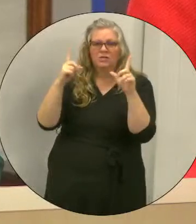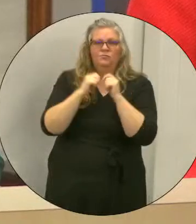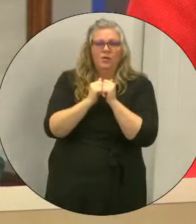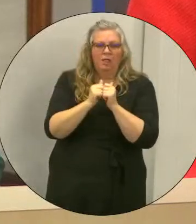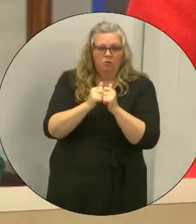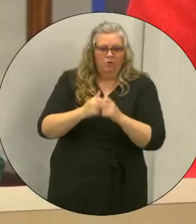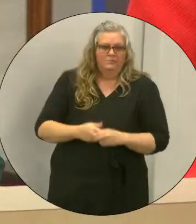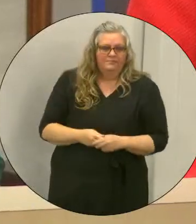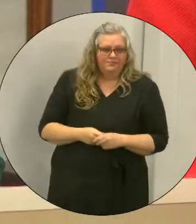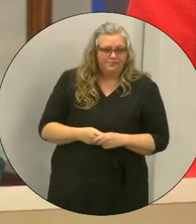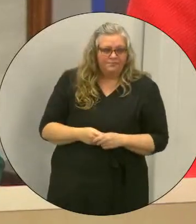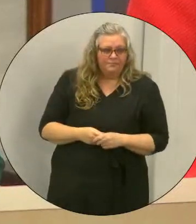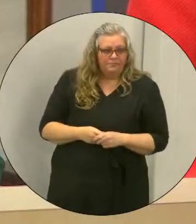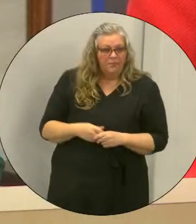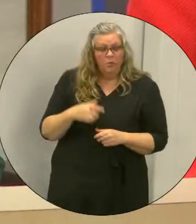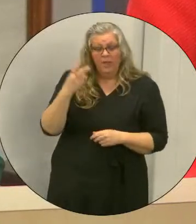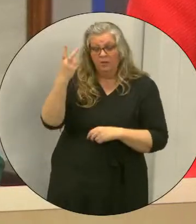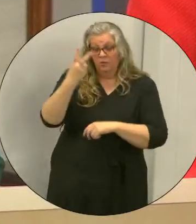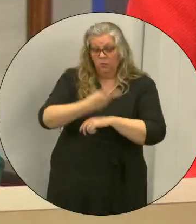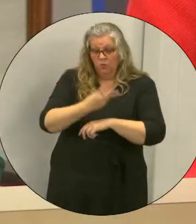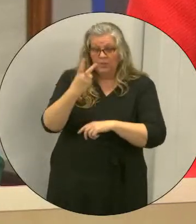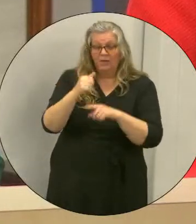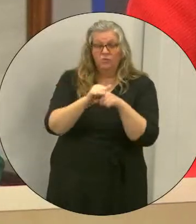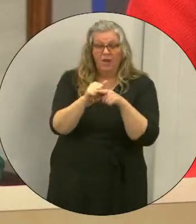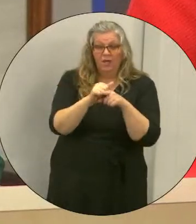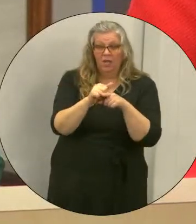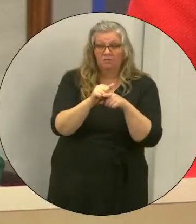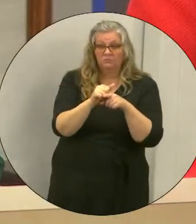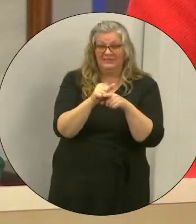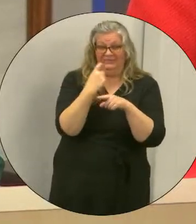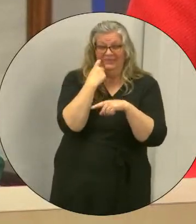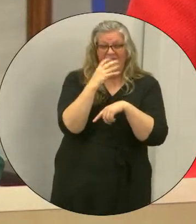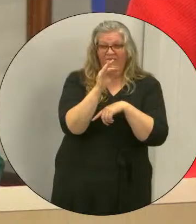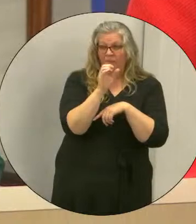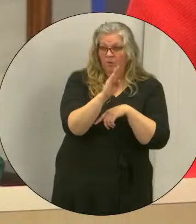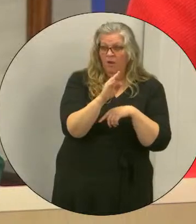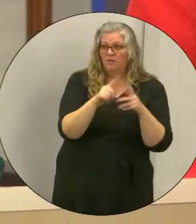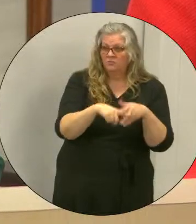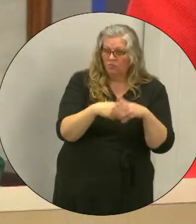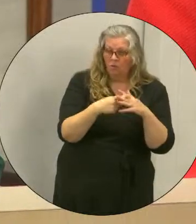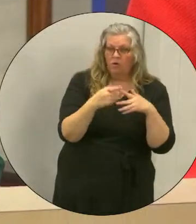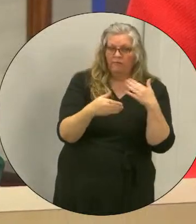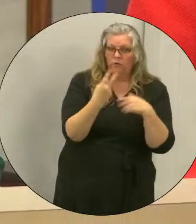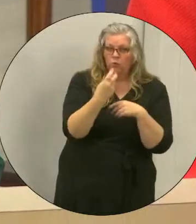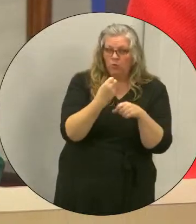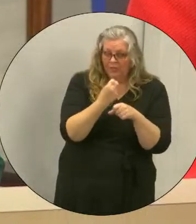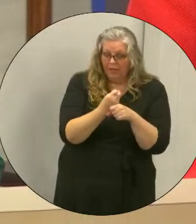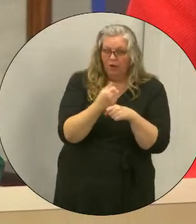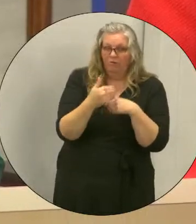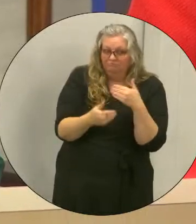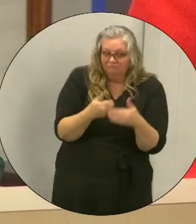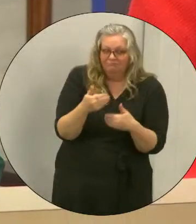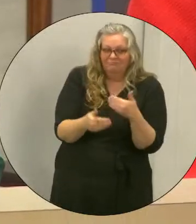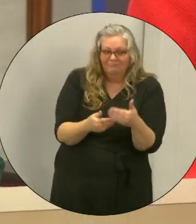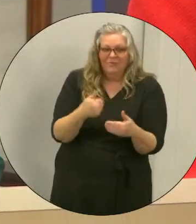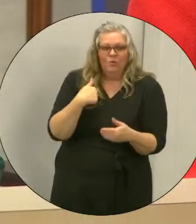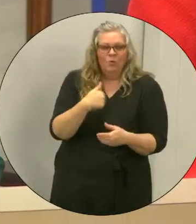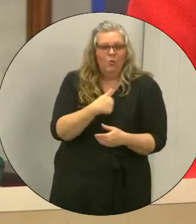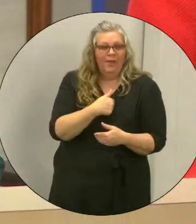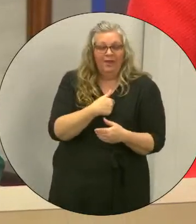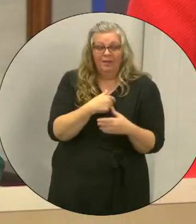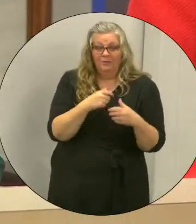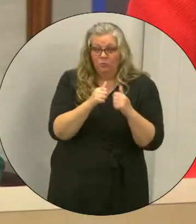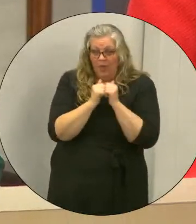team. And so we did a 2-day training in February, and that's just the beginning of a 2-year journey that we're going to